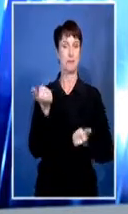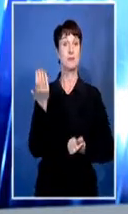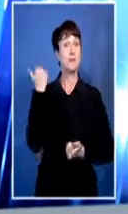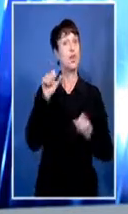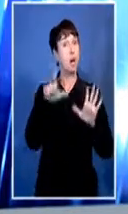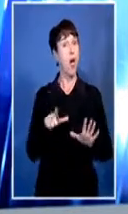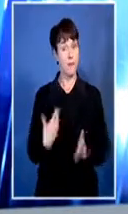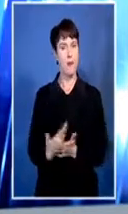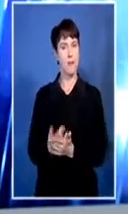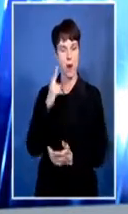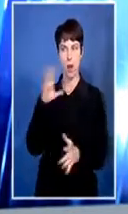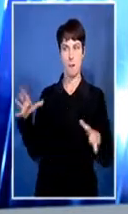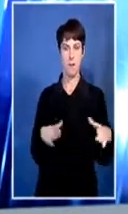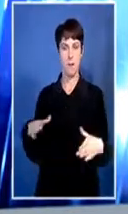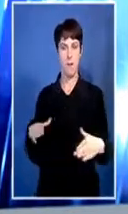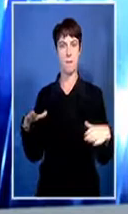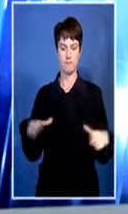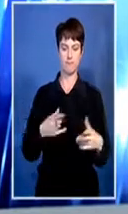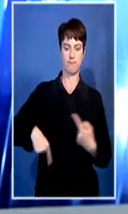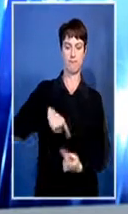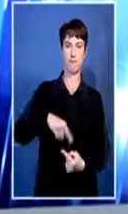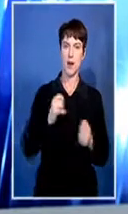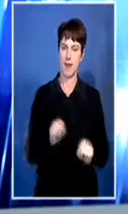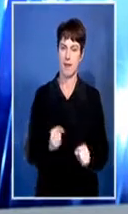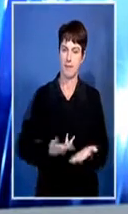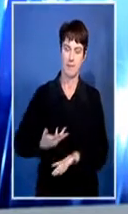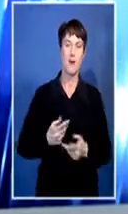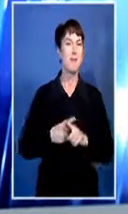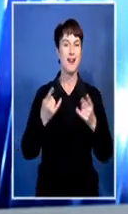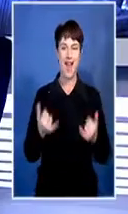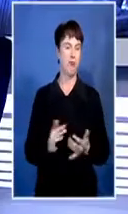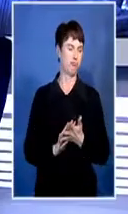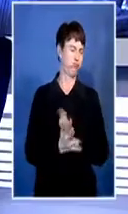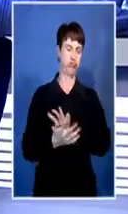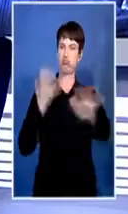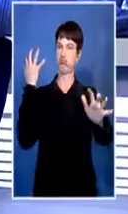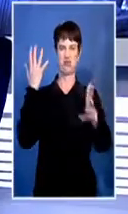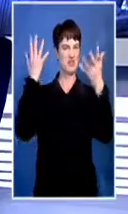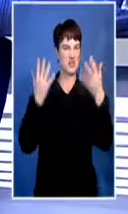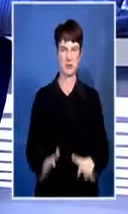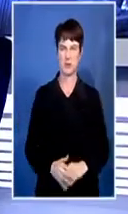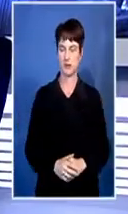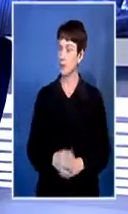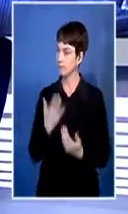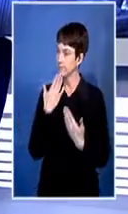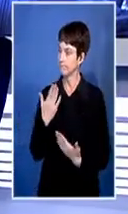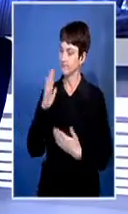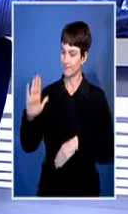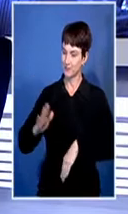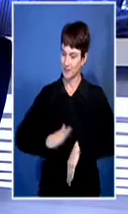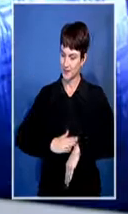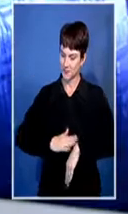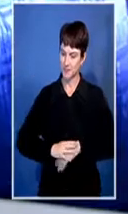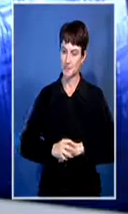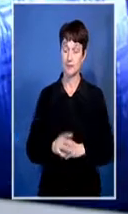seized then. And it's unfortunately led to unnecessary and widespread death. Thank you very much for your time.